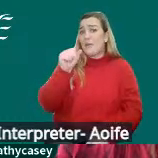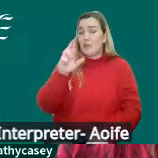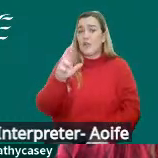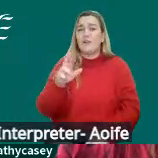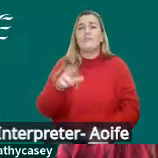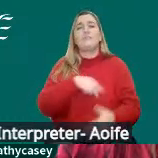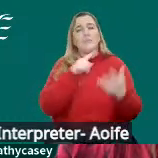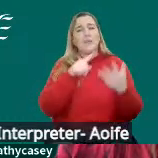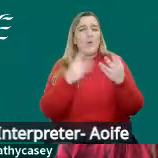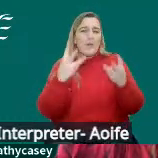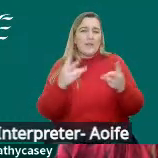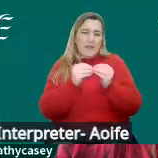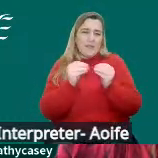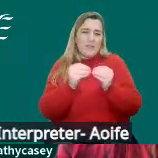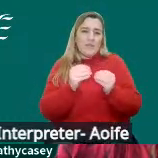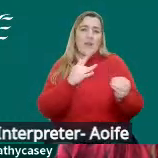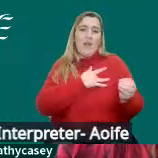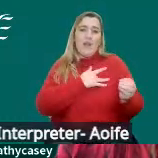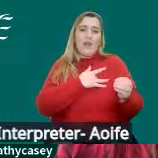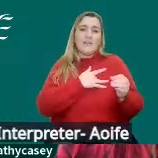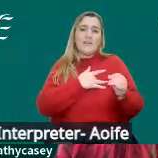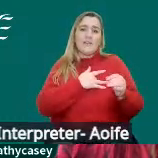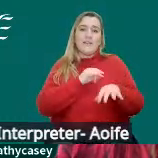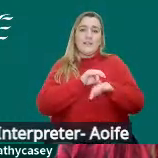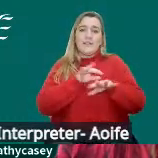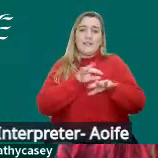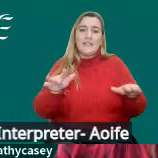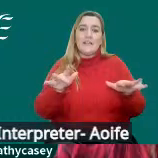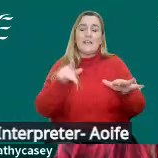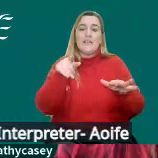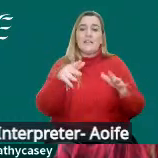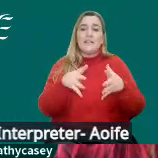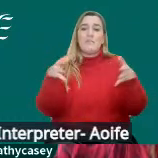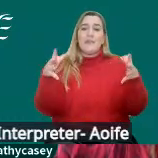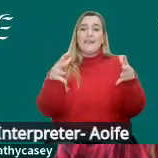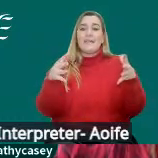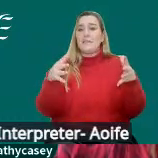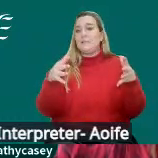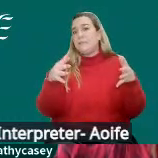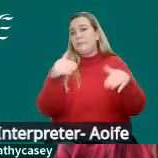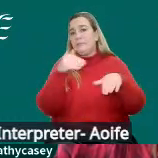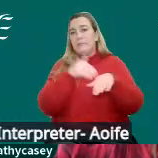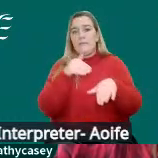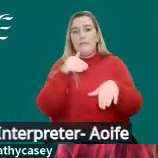very common. It is the biggest killer of us women as we go through menopause.